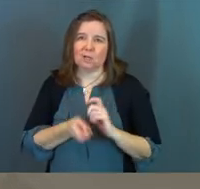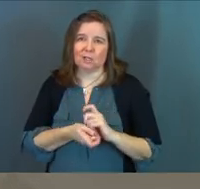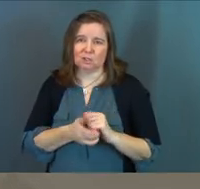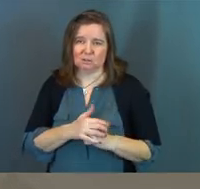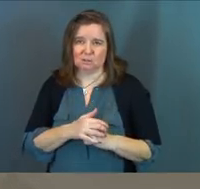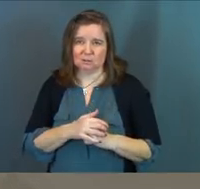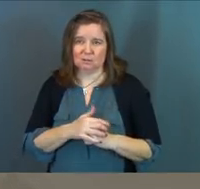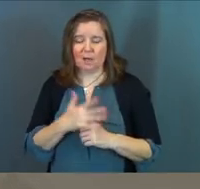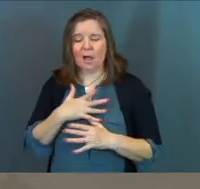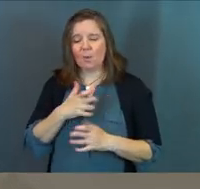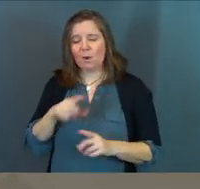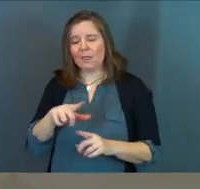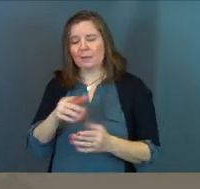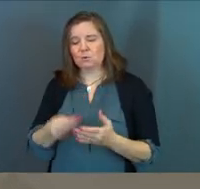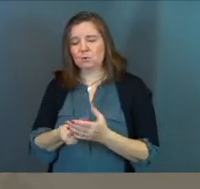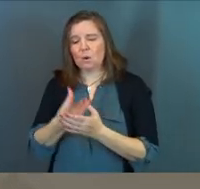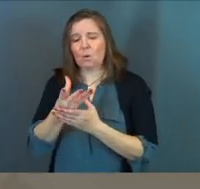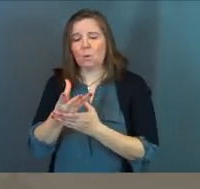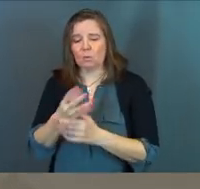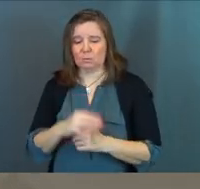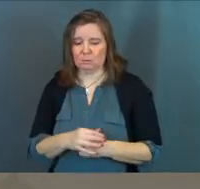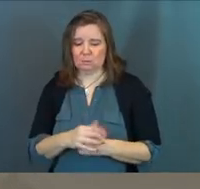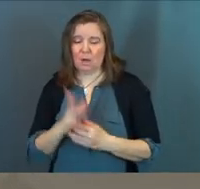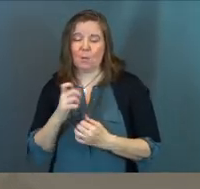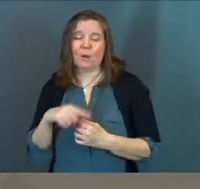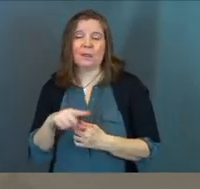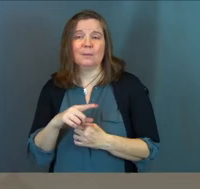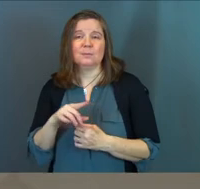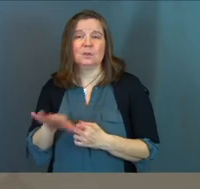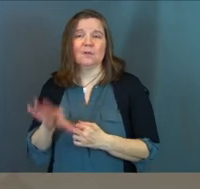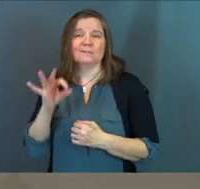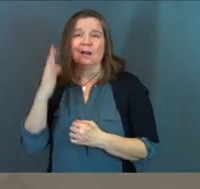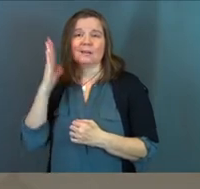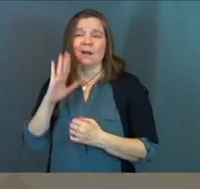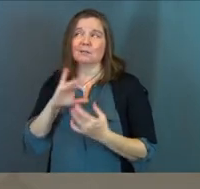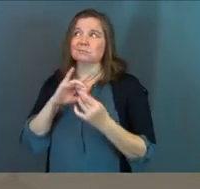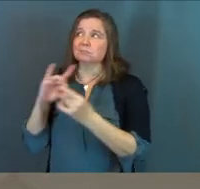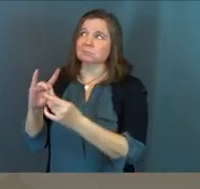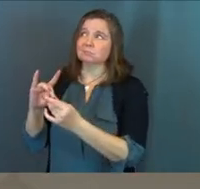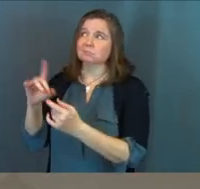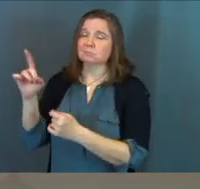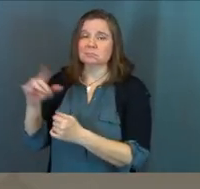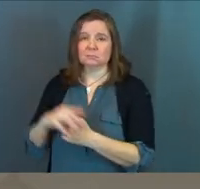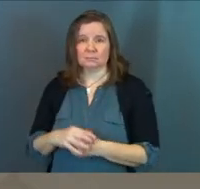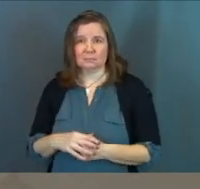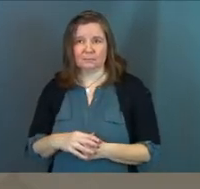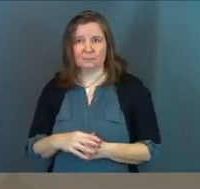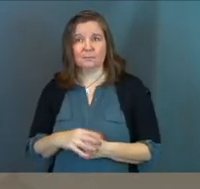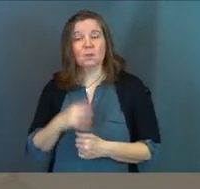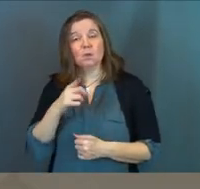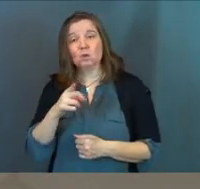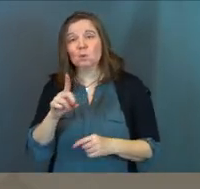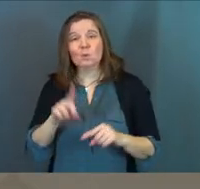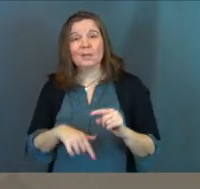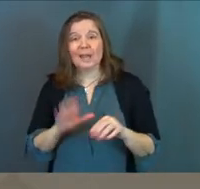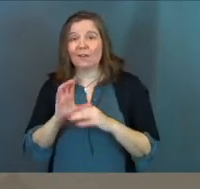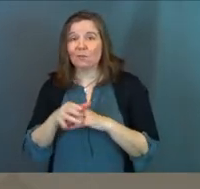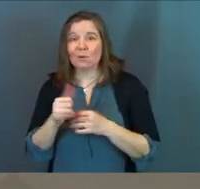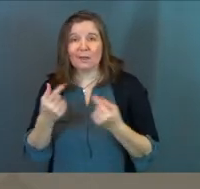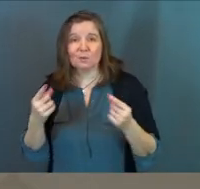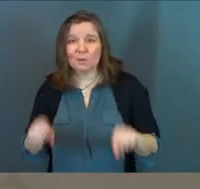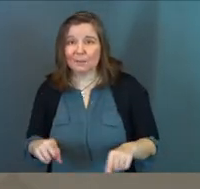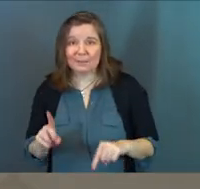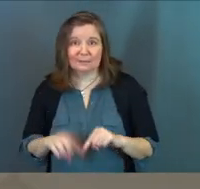change. I want them to grow. I want them to find God. And you can't make that